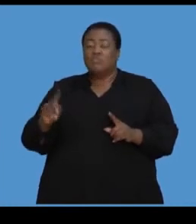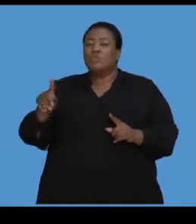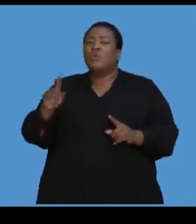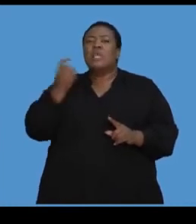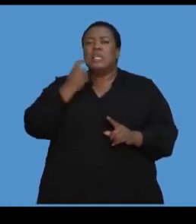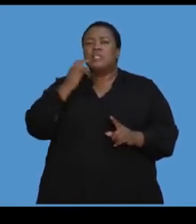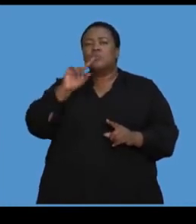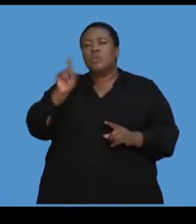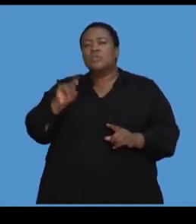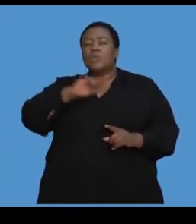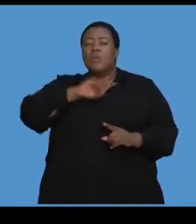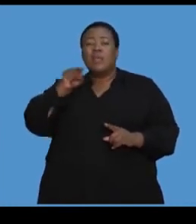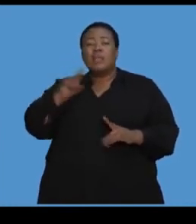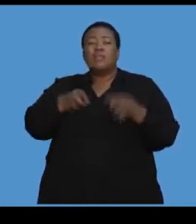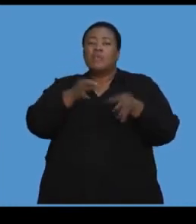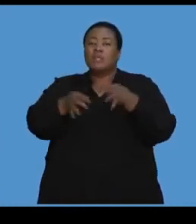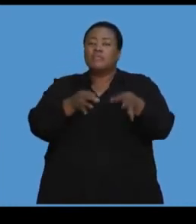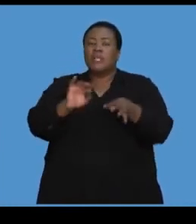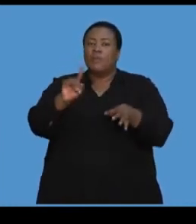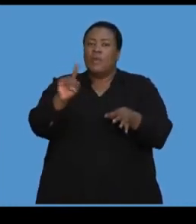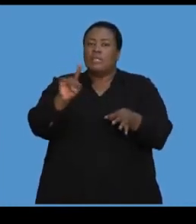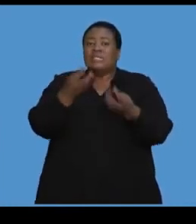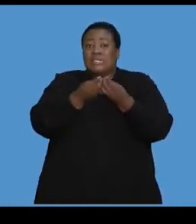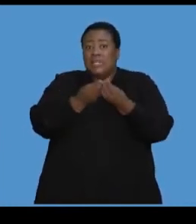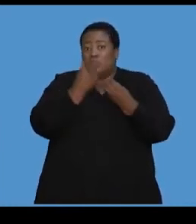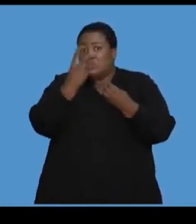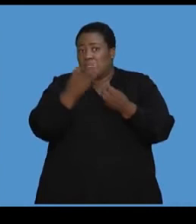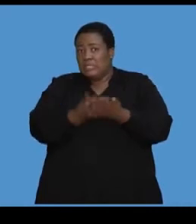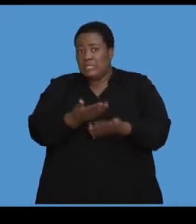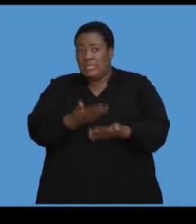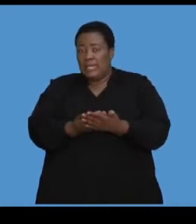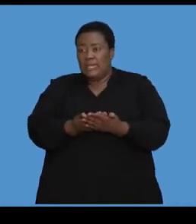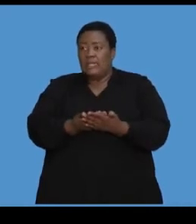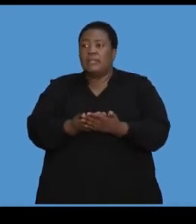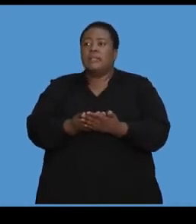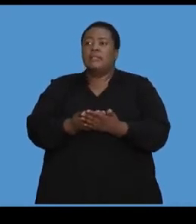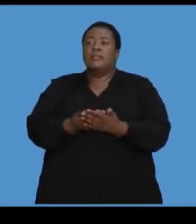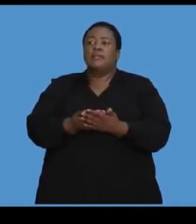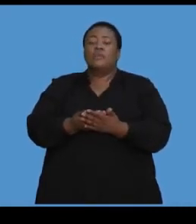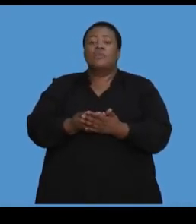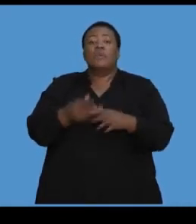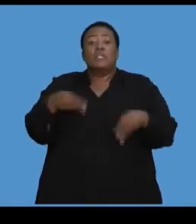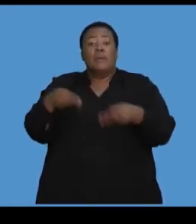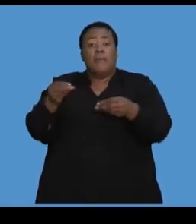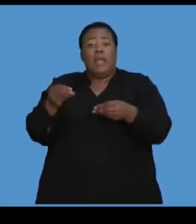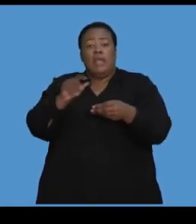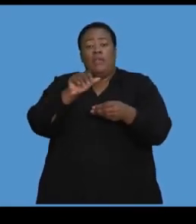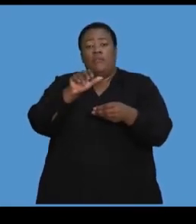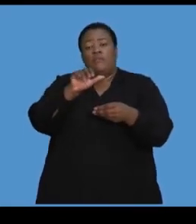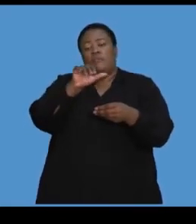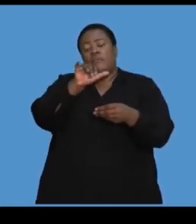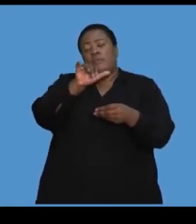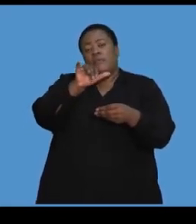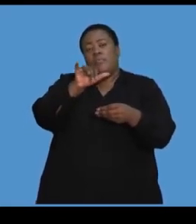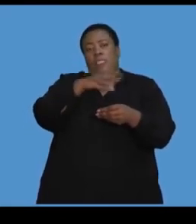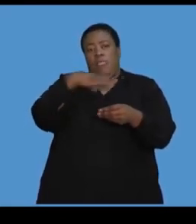easy questions because what you are simply writing there or what you are simply explaining there is what you guys can see in the graph there. Our quantity or our supply of